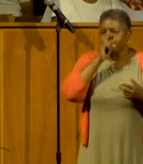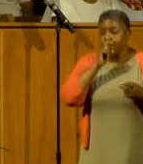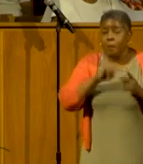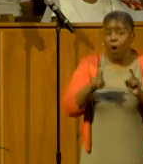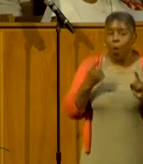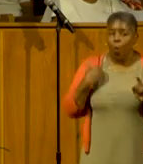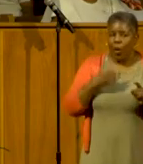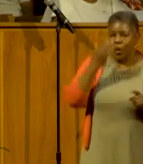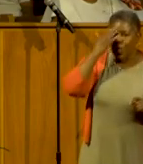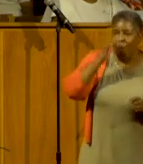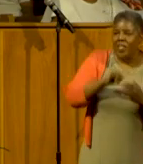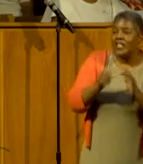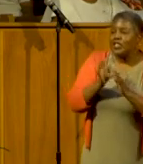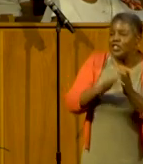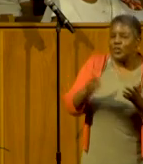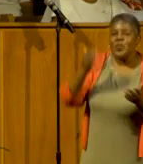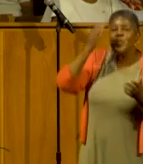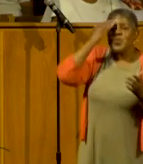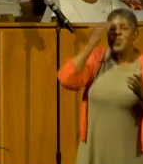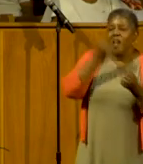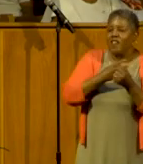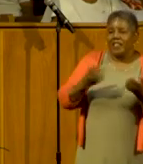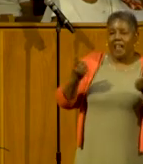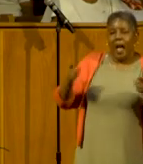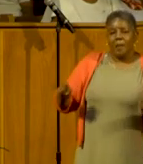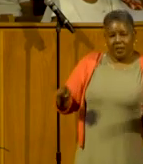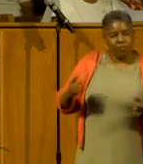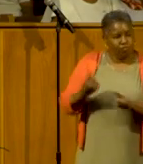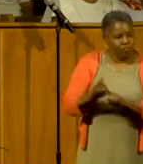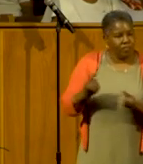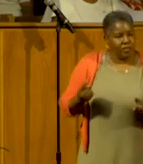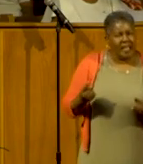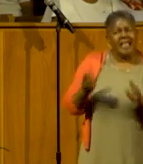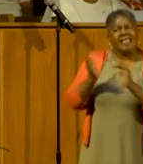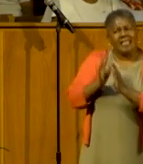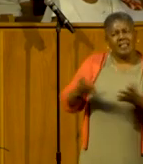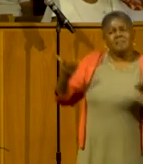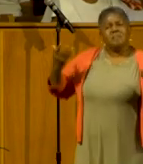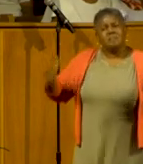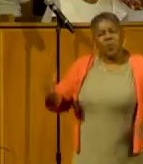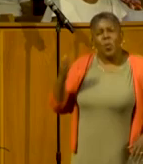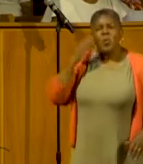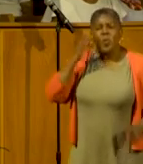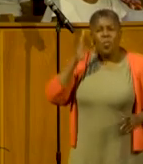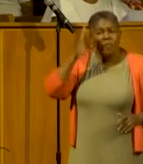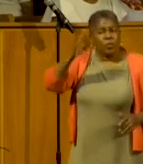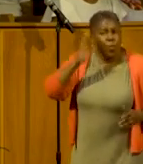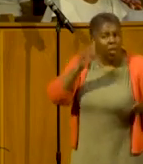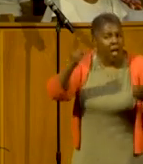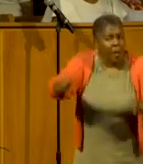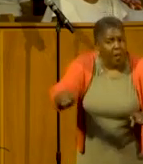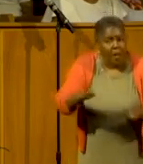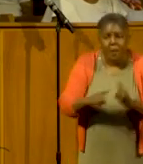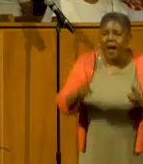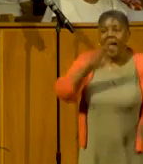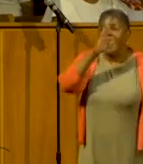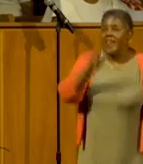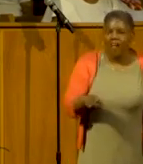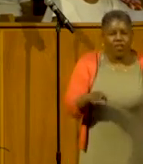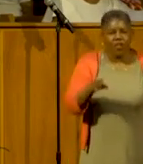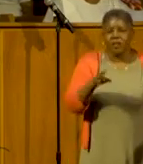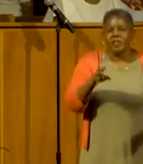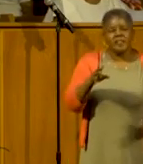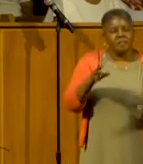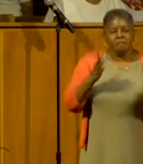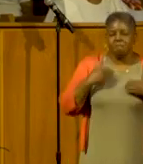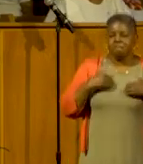we know that Jesus knew everything. He knew what the future would entail, but never